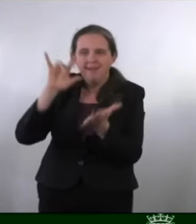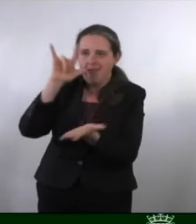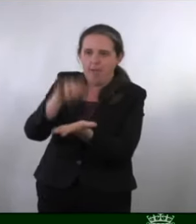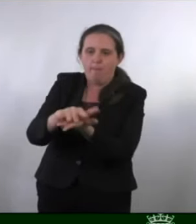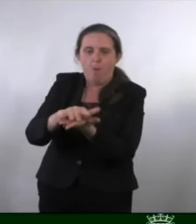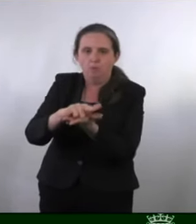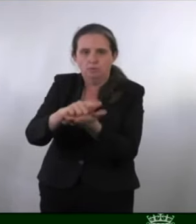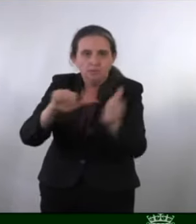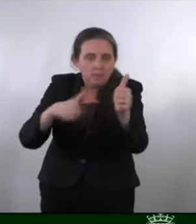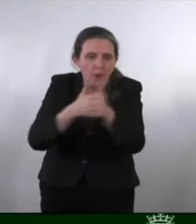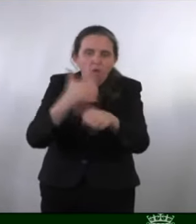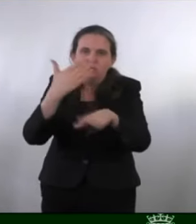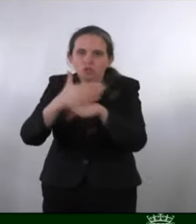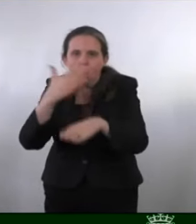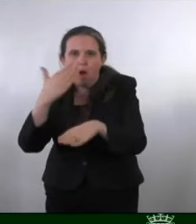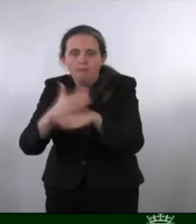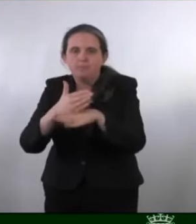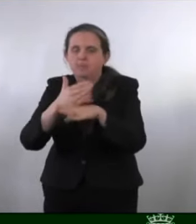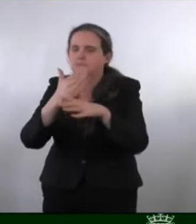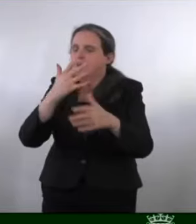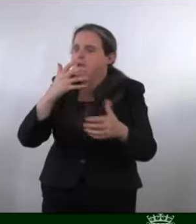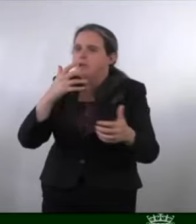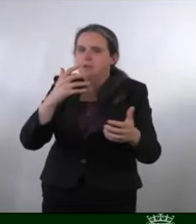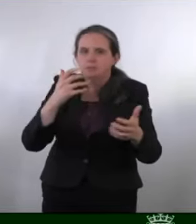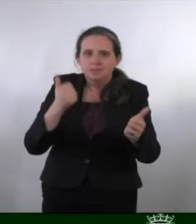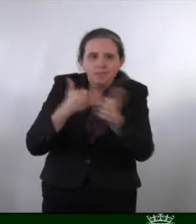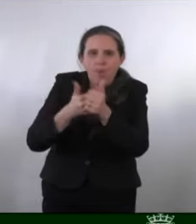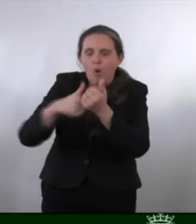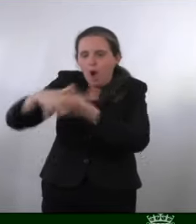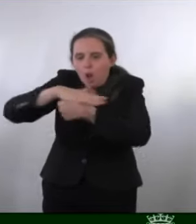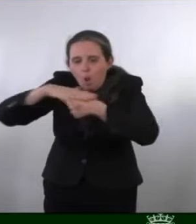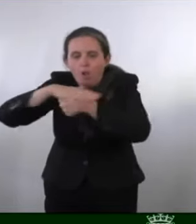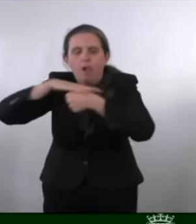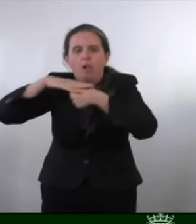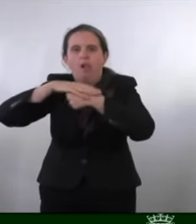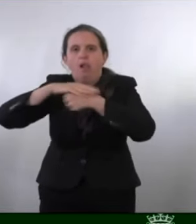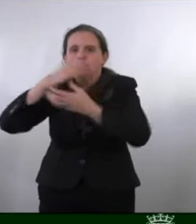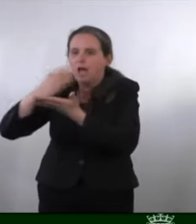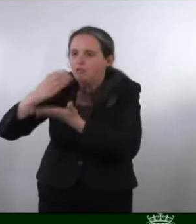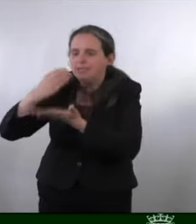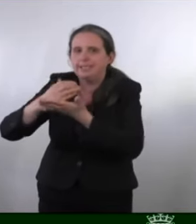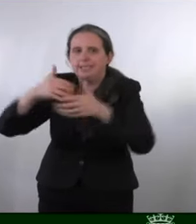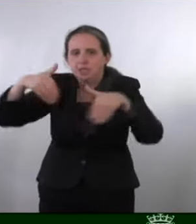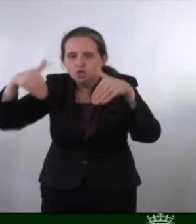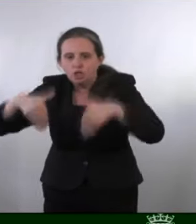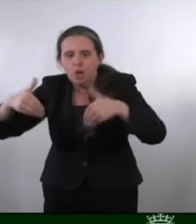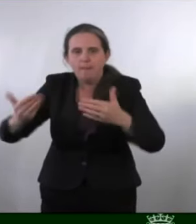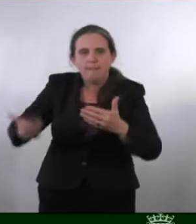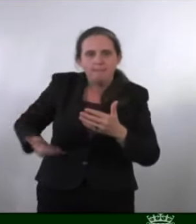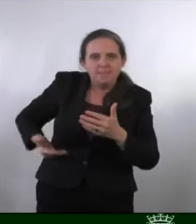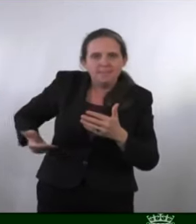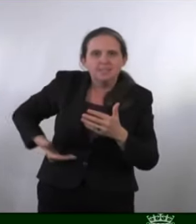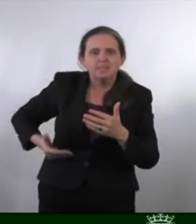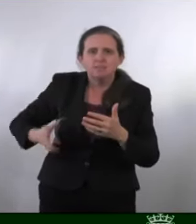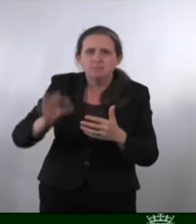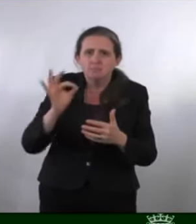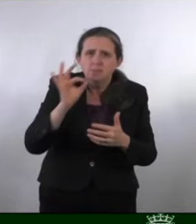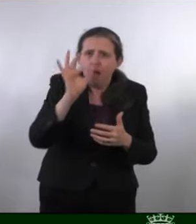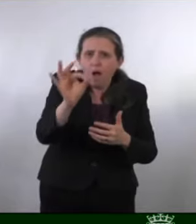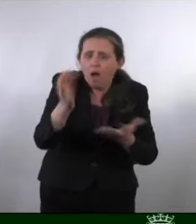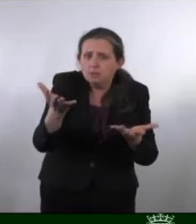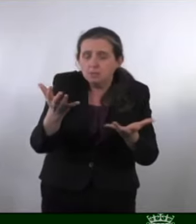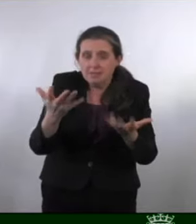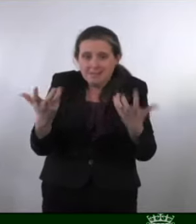both council services and local charities. Will the Prime Minister outline what plans the government has to introduce fast air